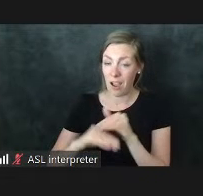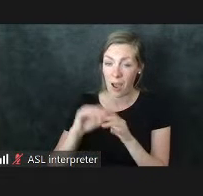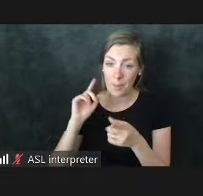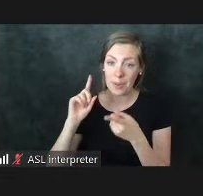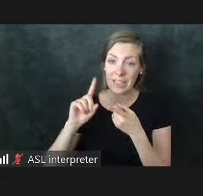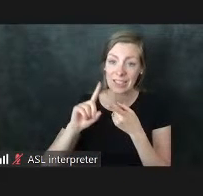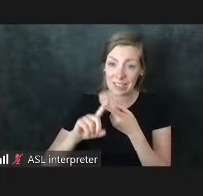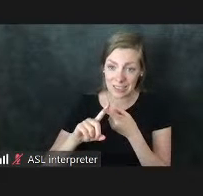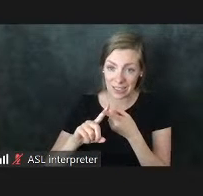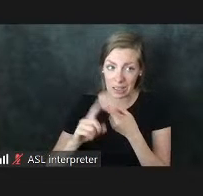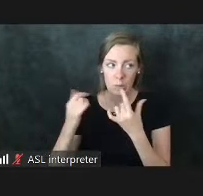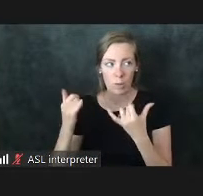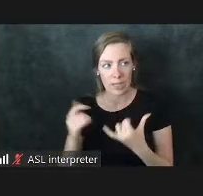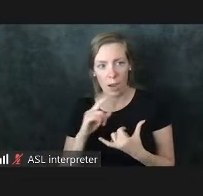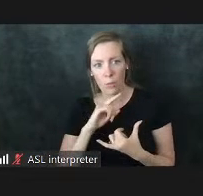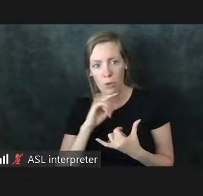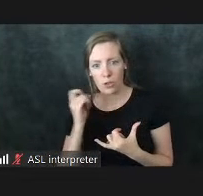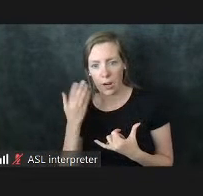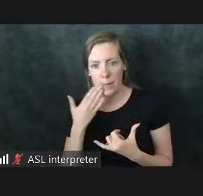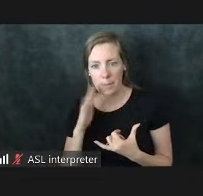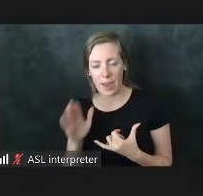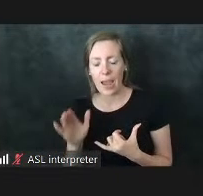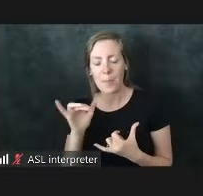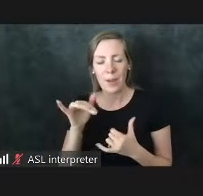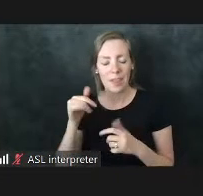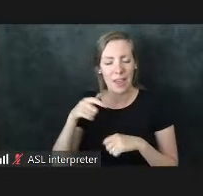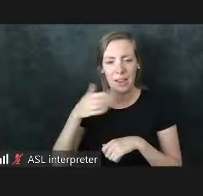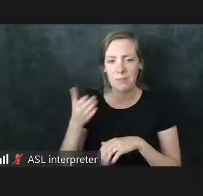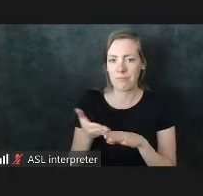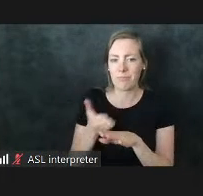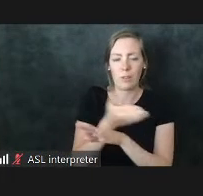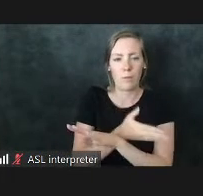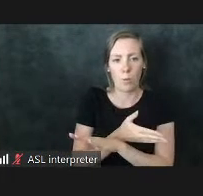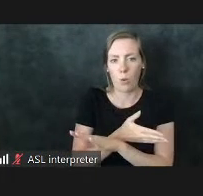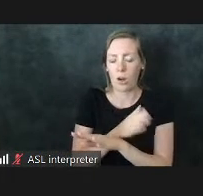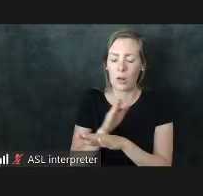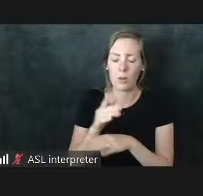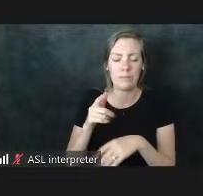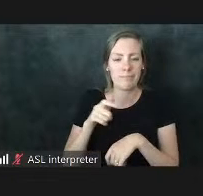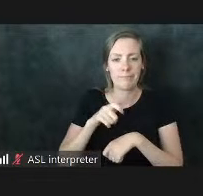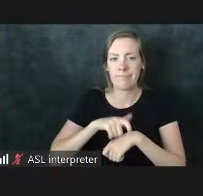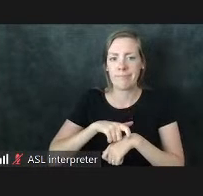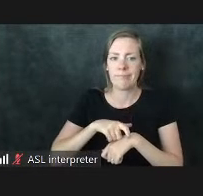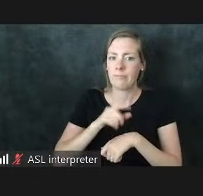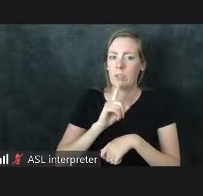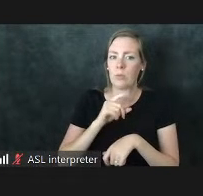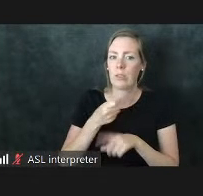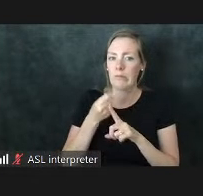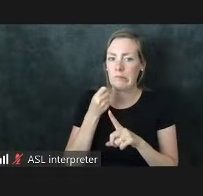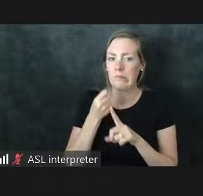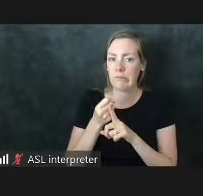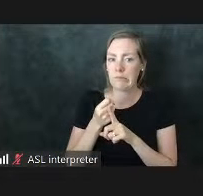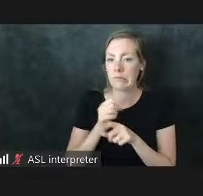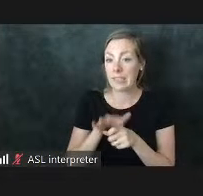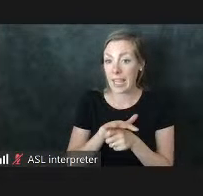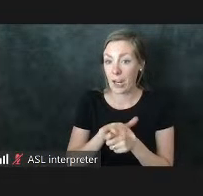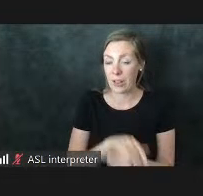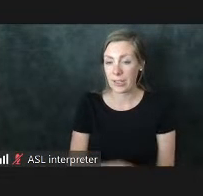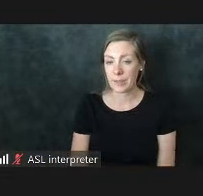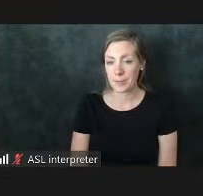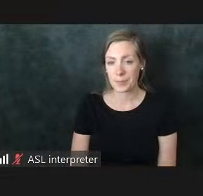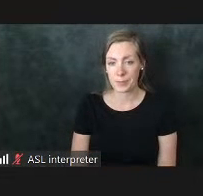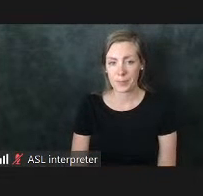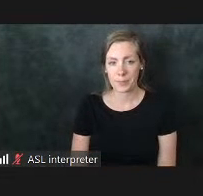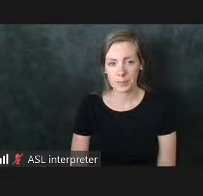drought we're in now was an event that was really very significant to the region. Este evento que tuvimos en 2014